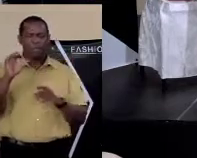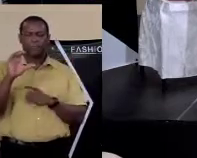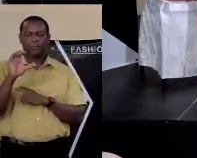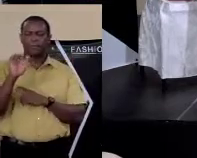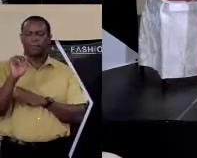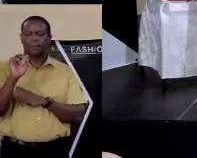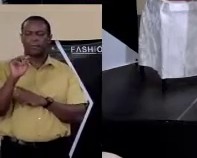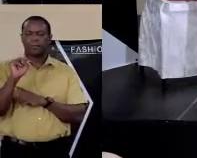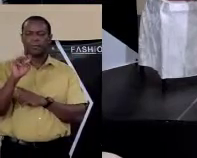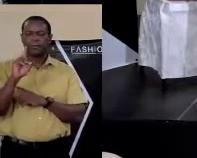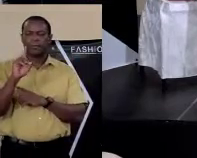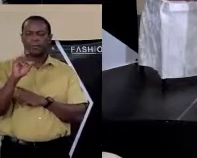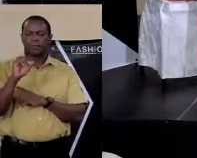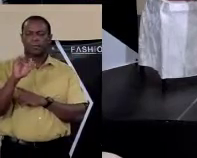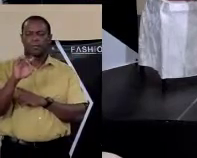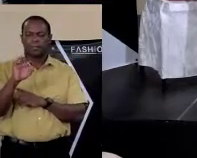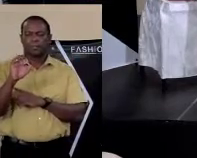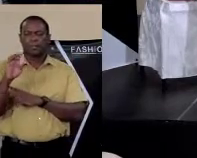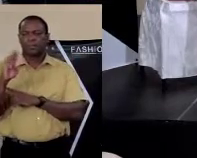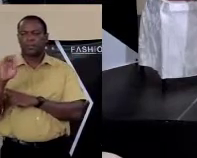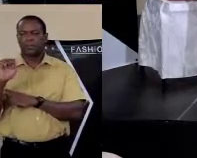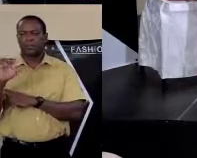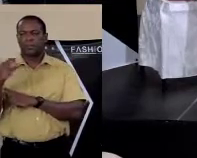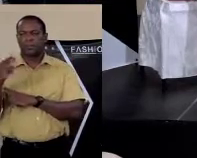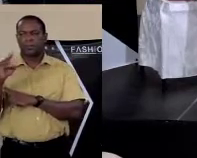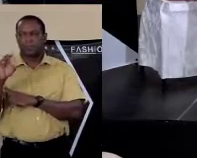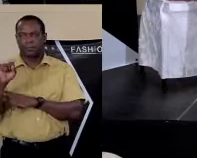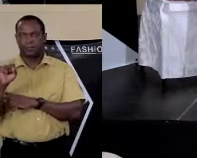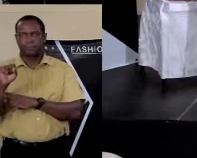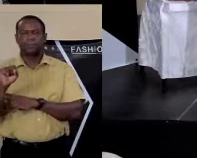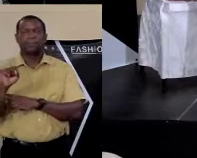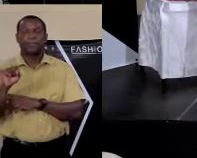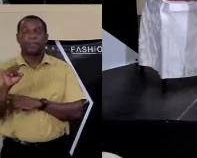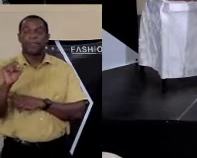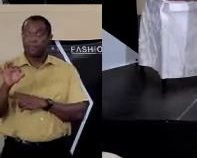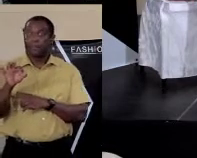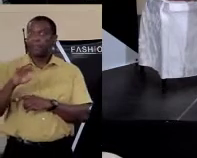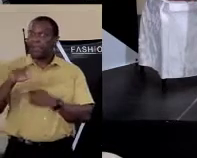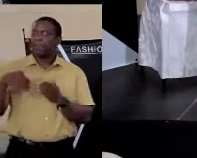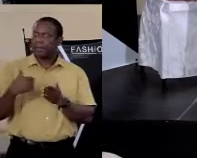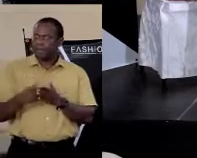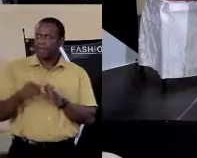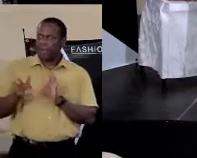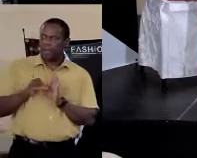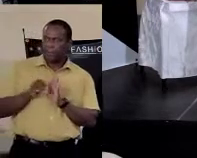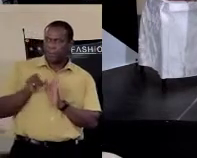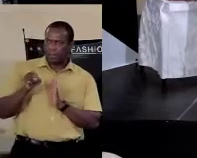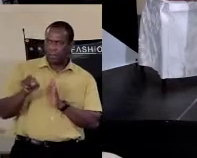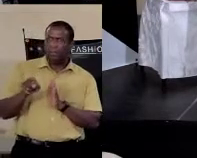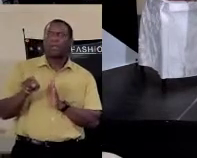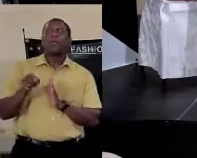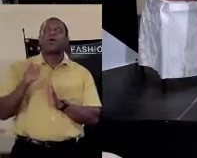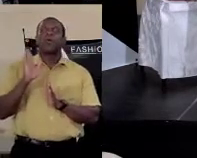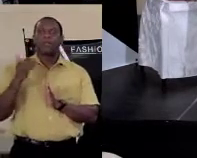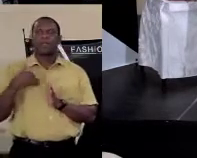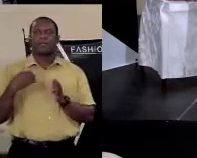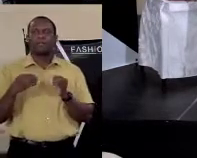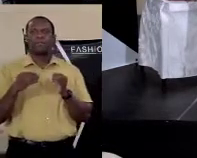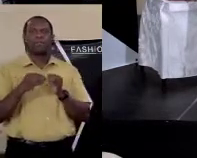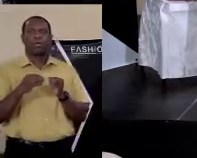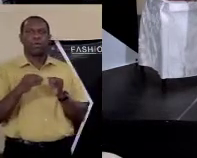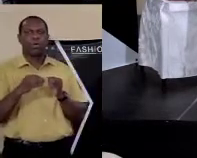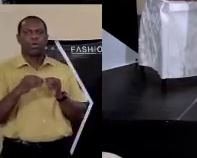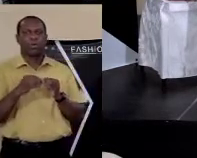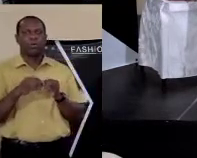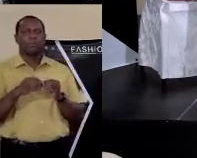her establishment is something that if the entire industry was to take an example from, we would have